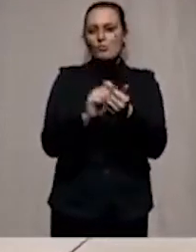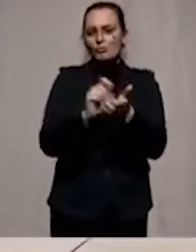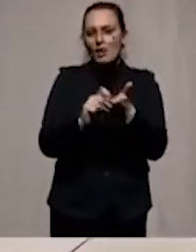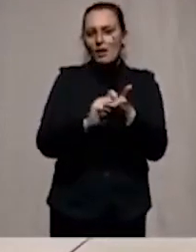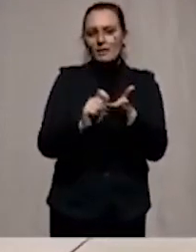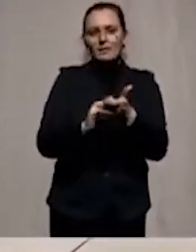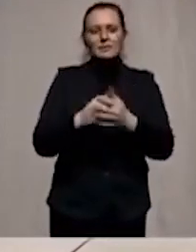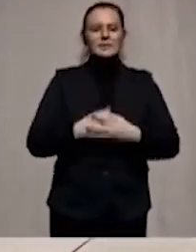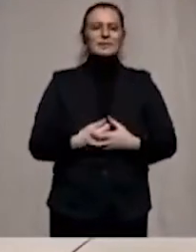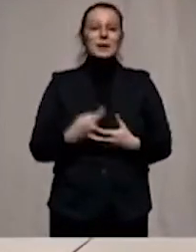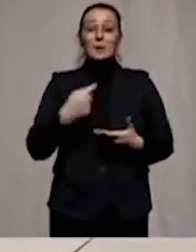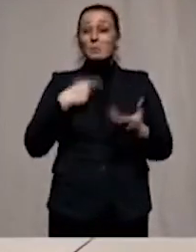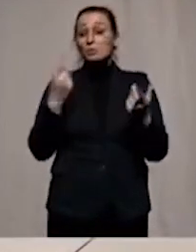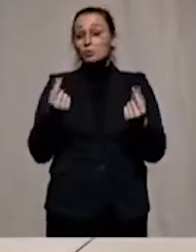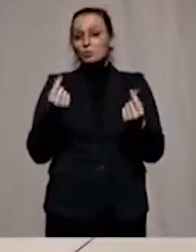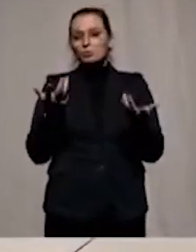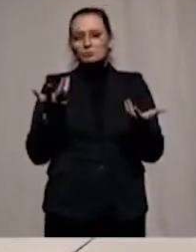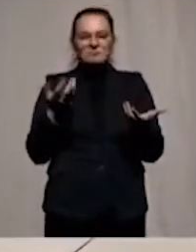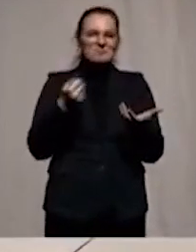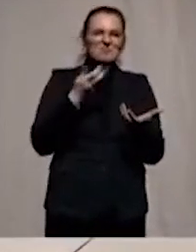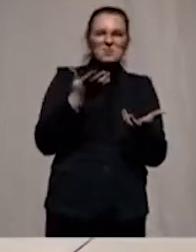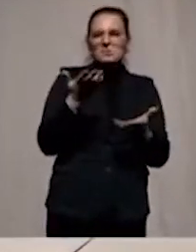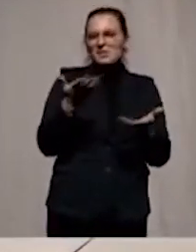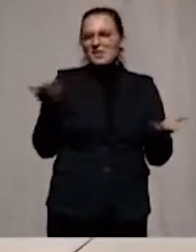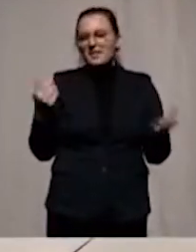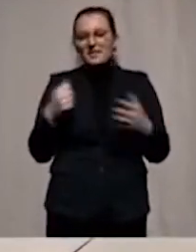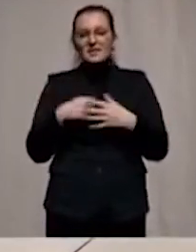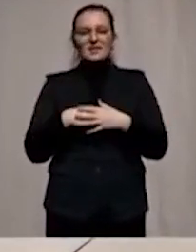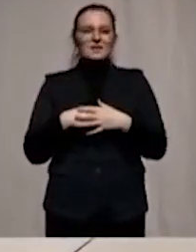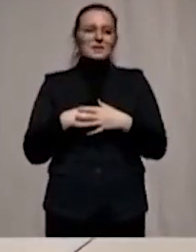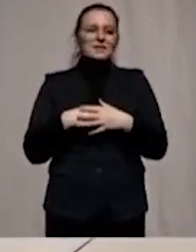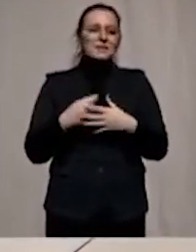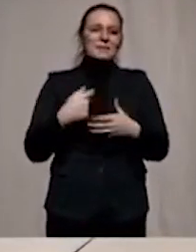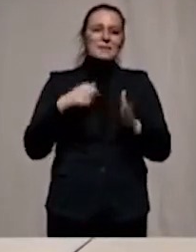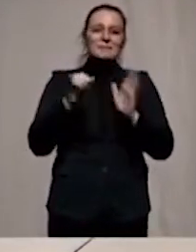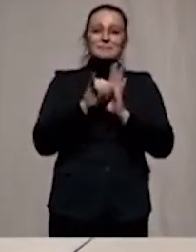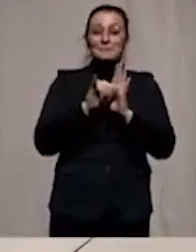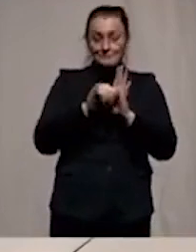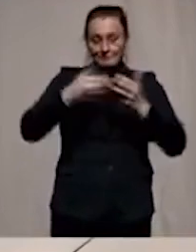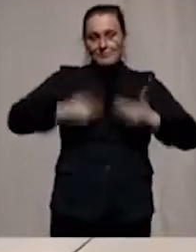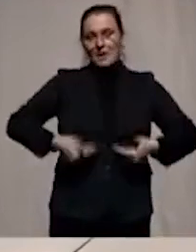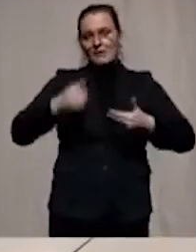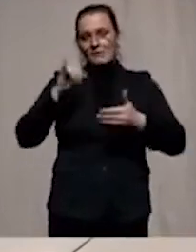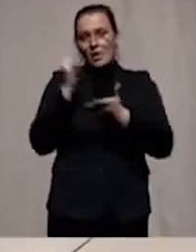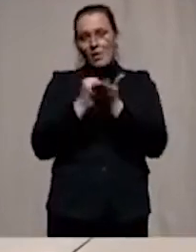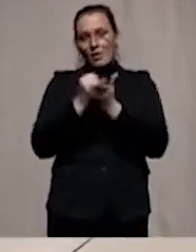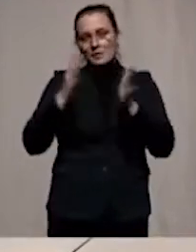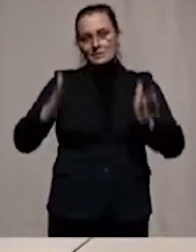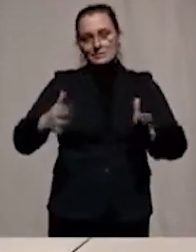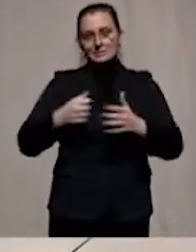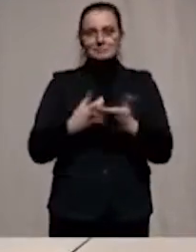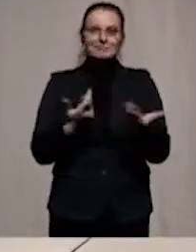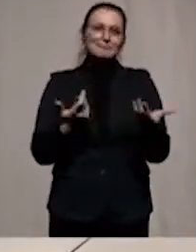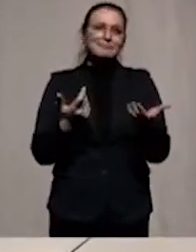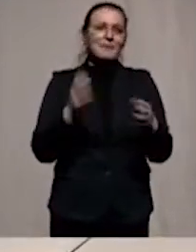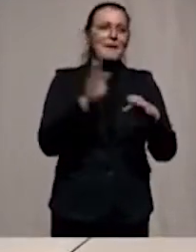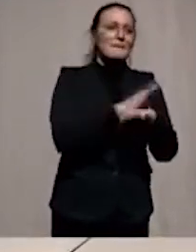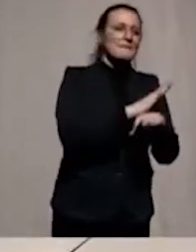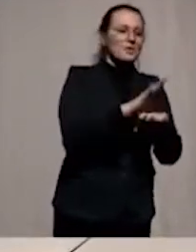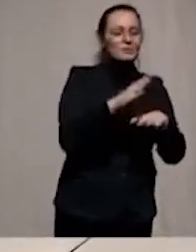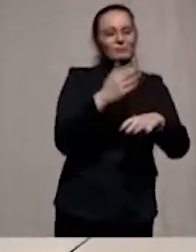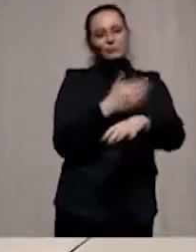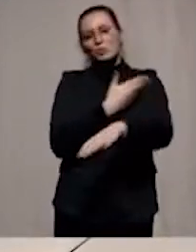of different things. I like to say I just identify as an artist, so I dabble in film,